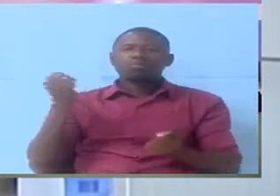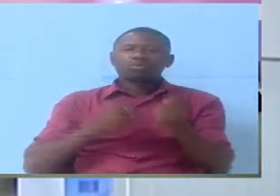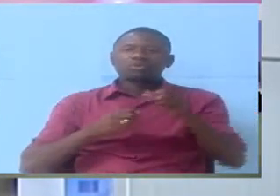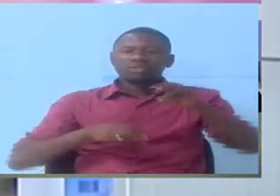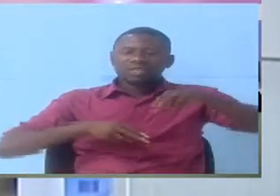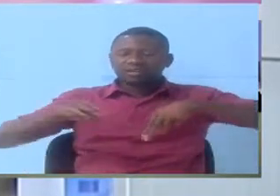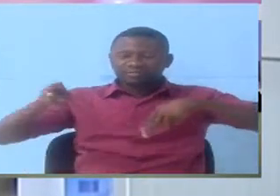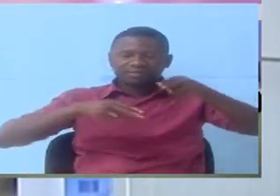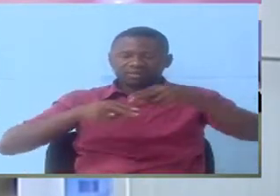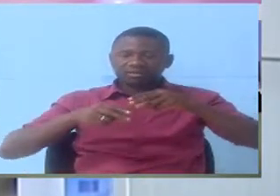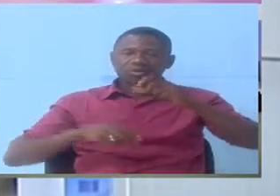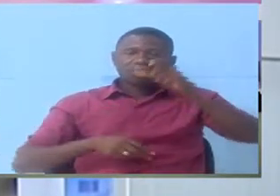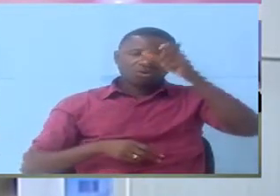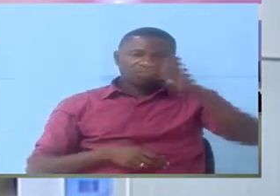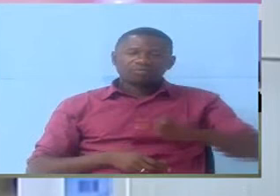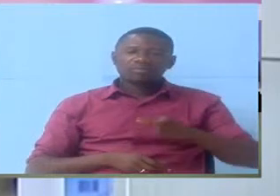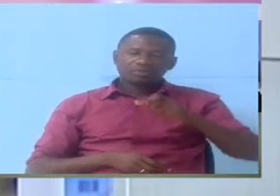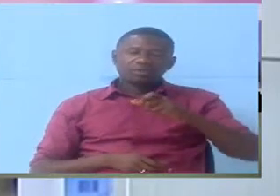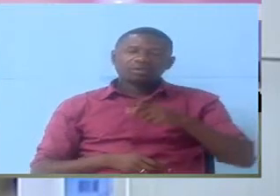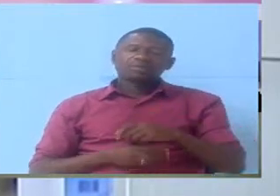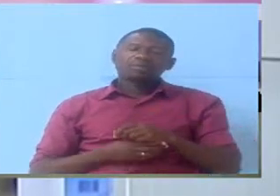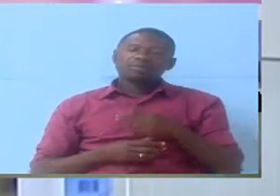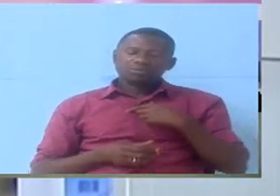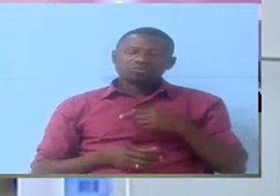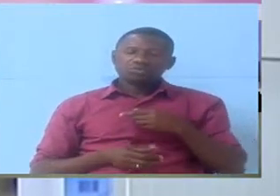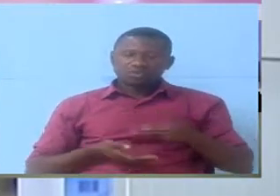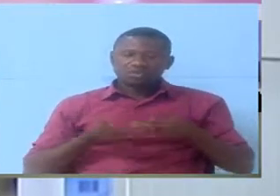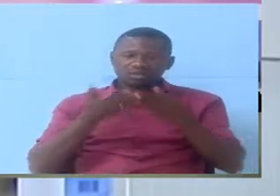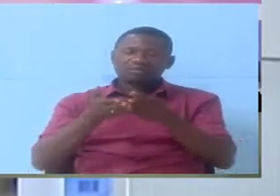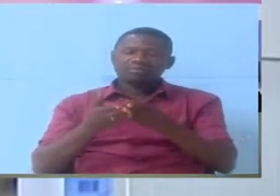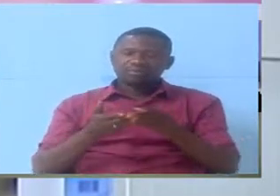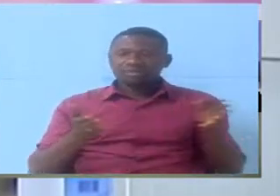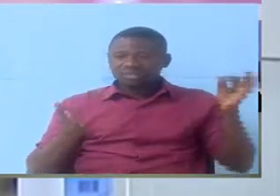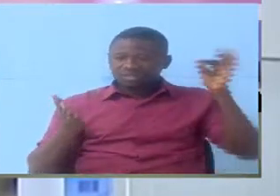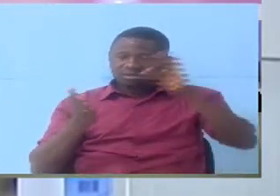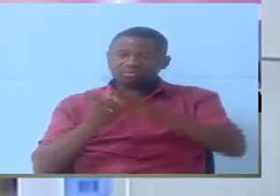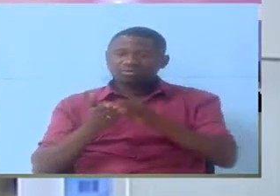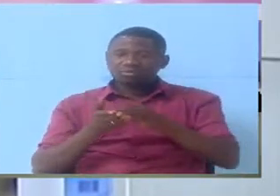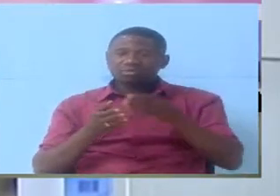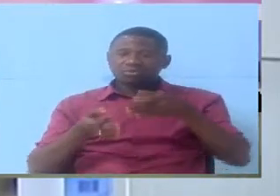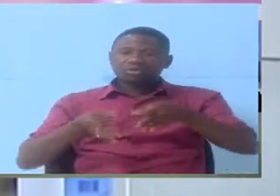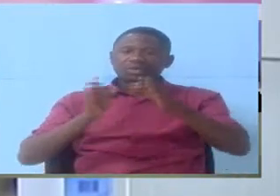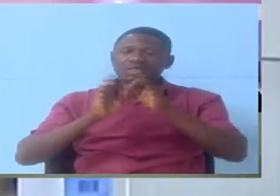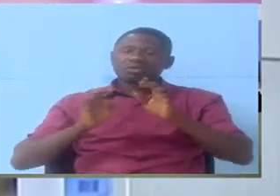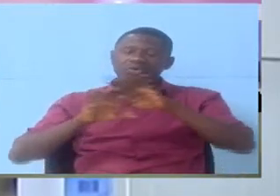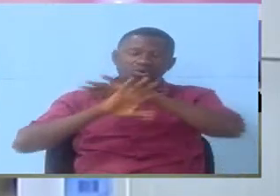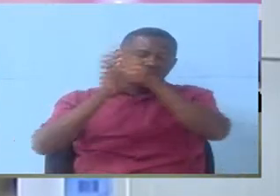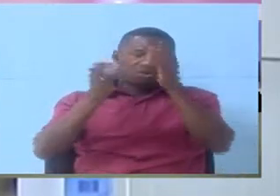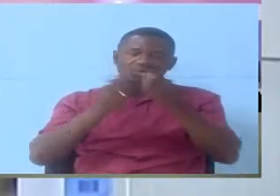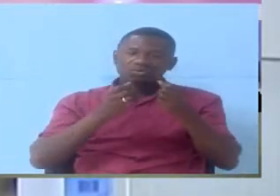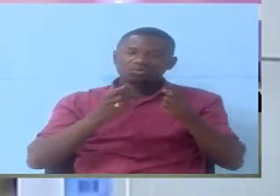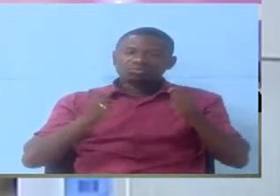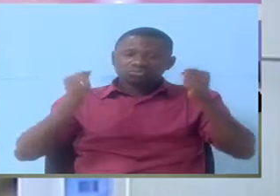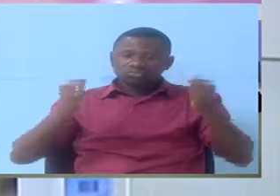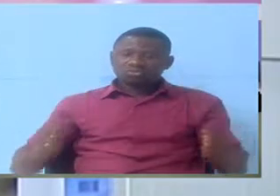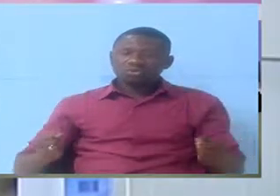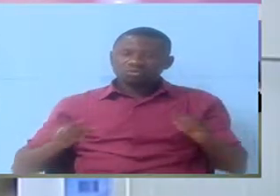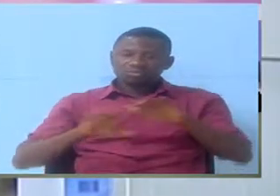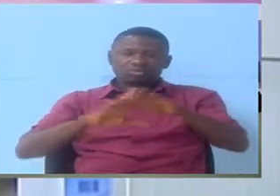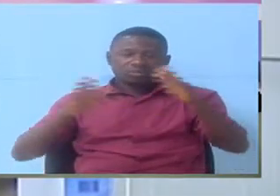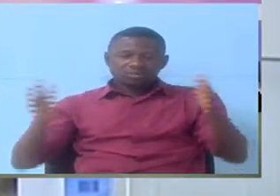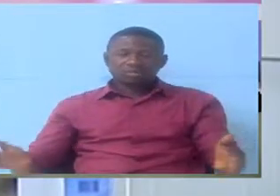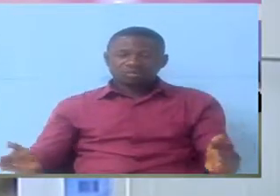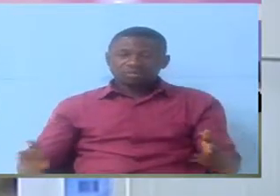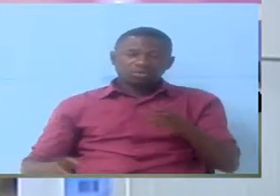provide you a transport. You take all the furniture. You go and sit at